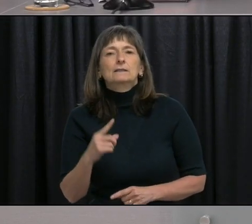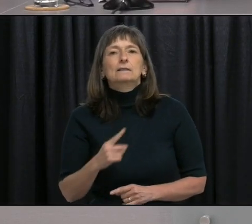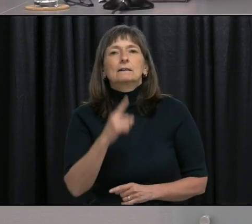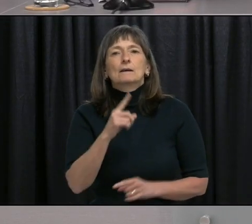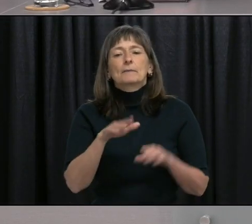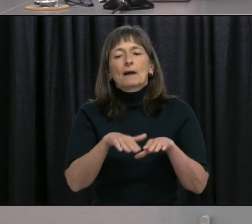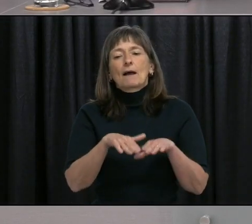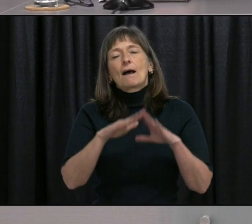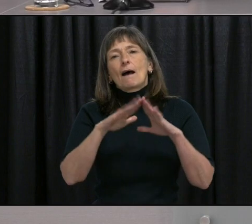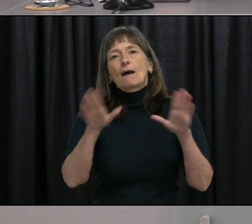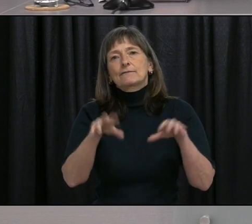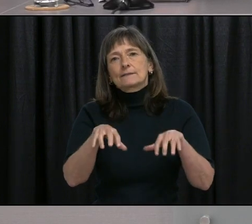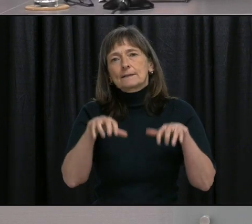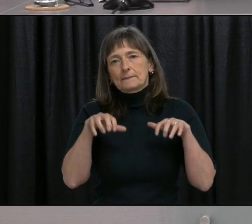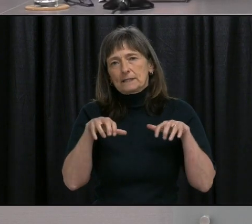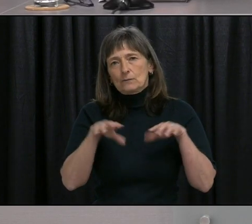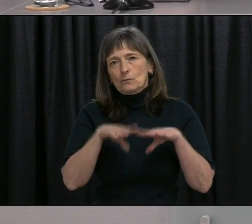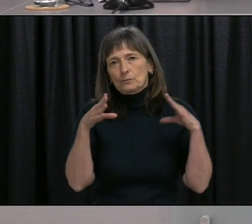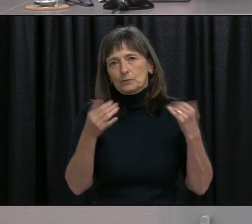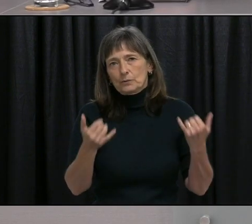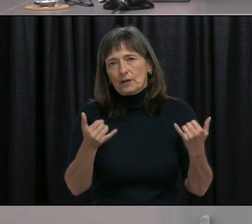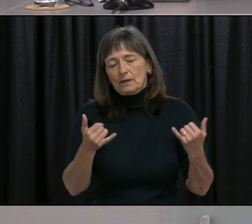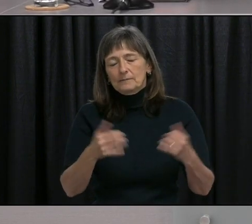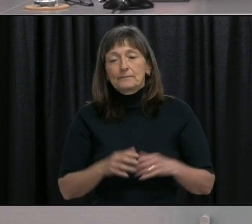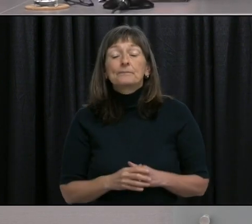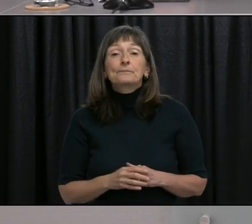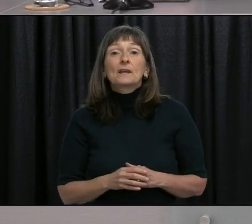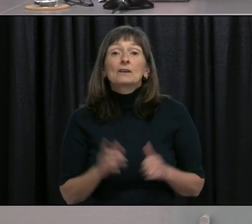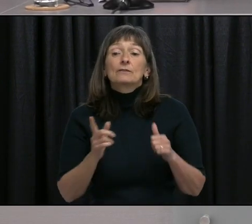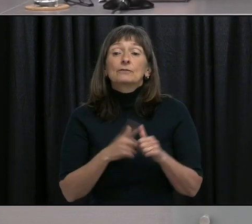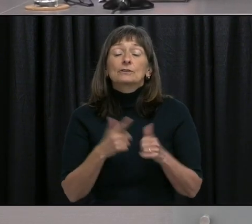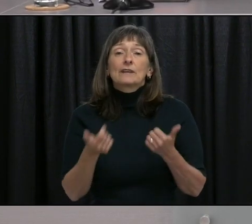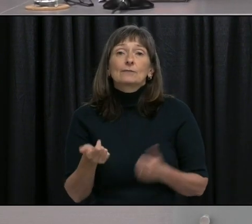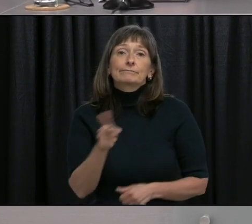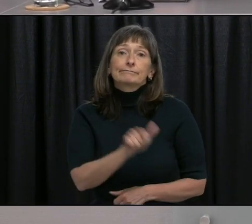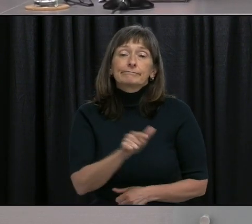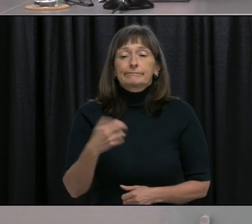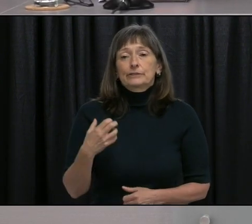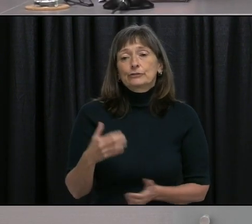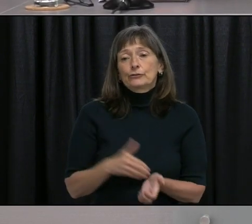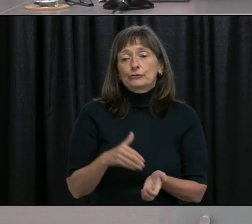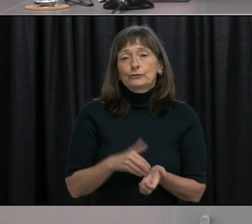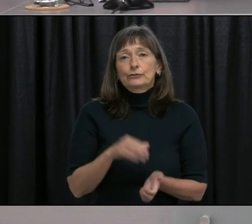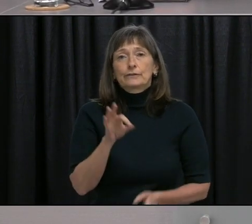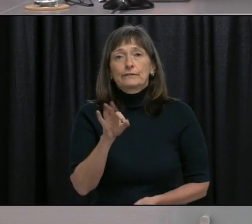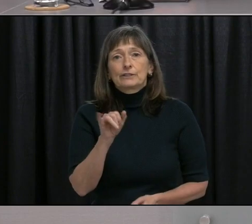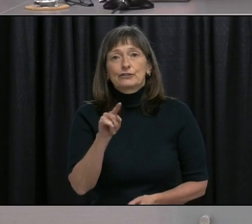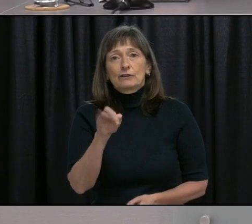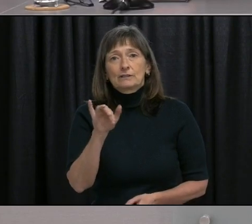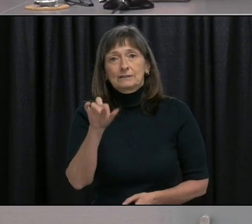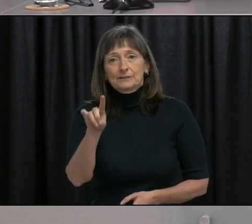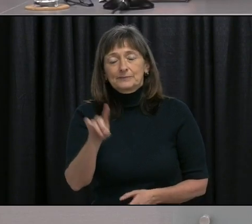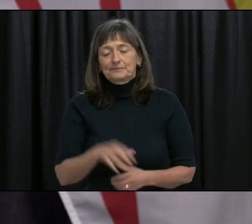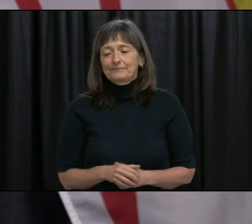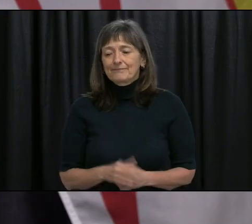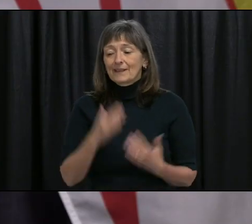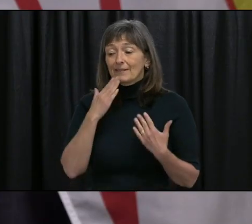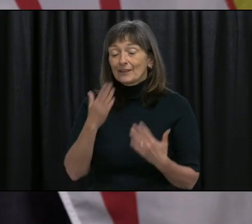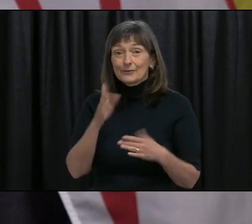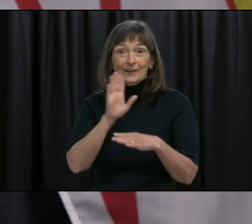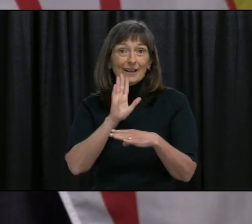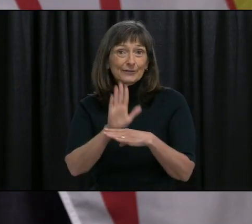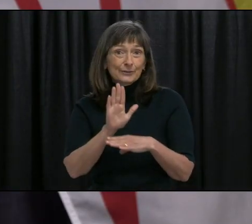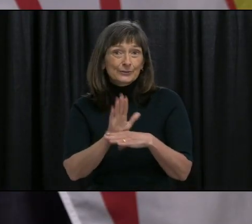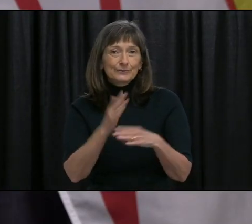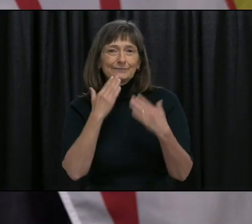So begin today's update by turning it over to Dr. Janice Fitzgerald. Thank you, Premier. Good afternoon, everyone, and